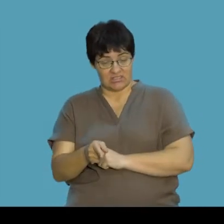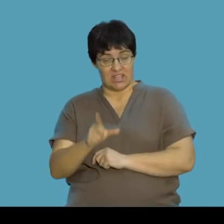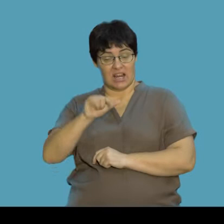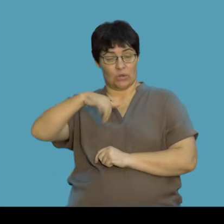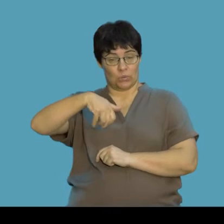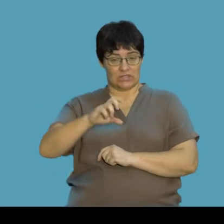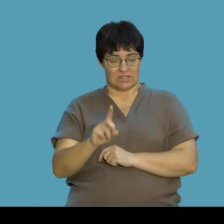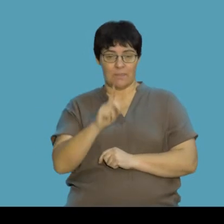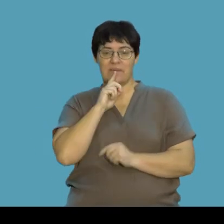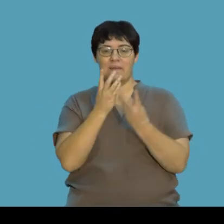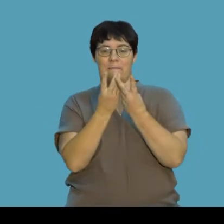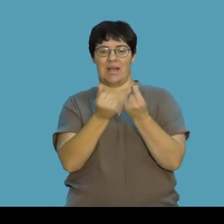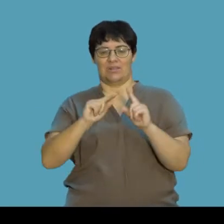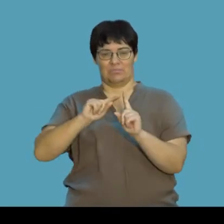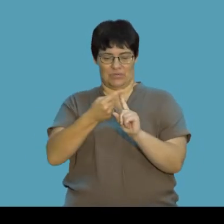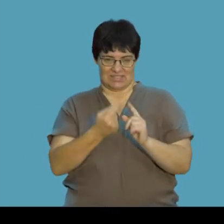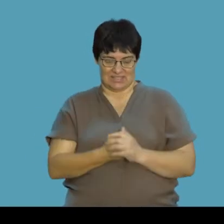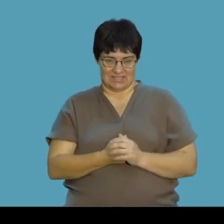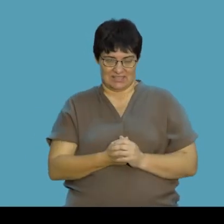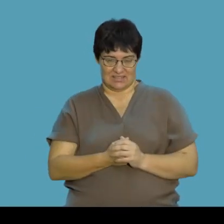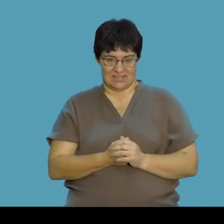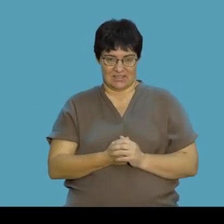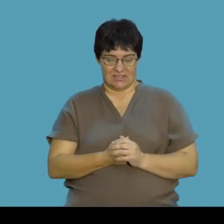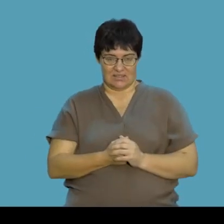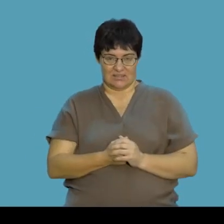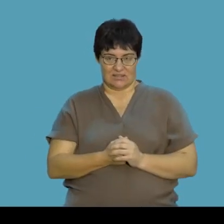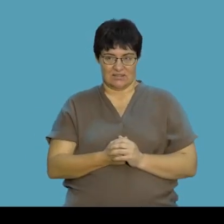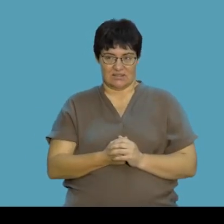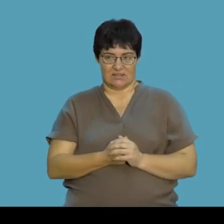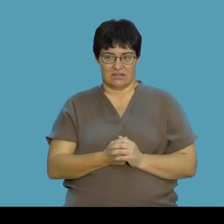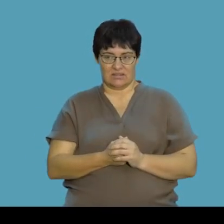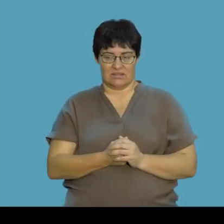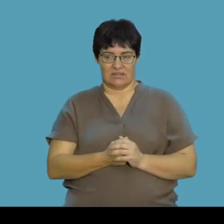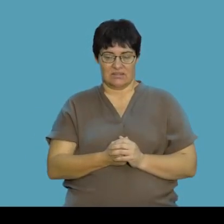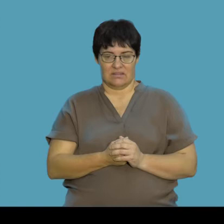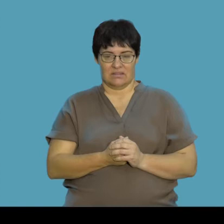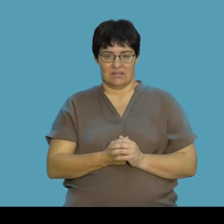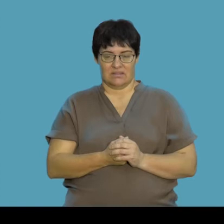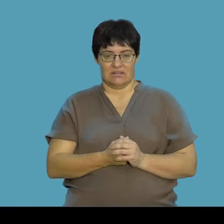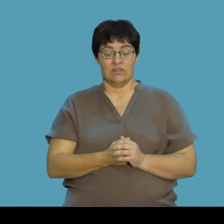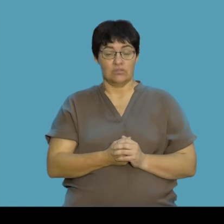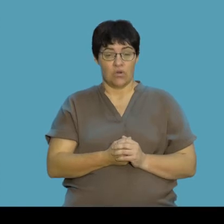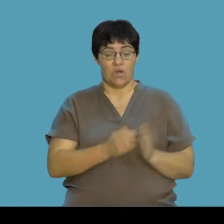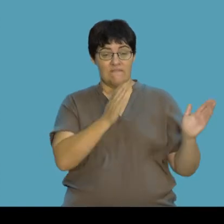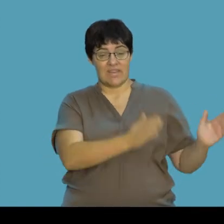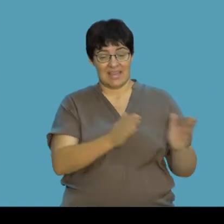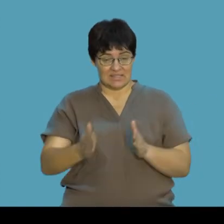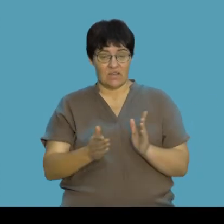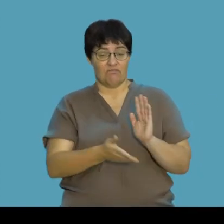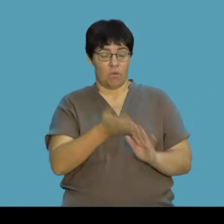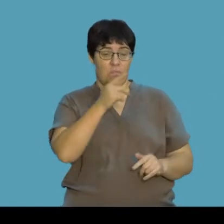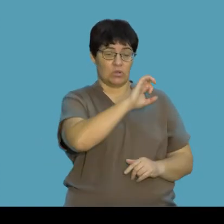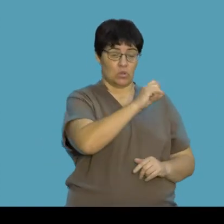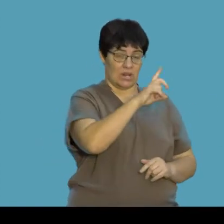is the melting point. So the phase change involved here is, from solid to